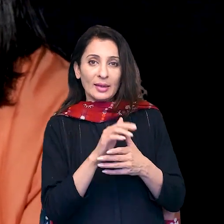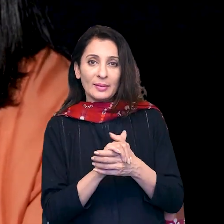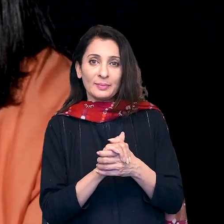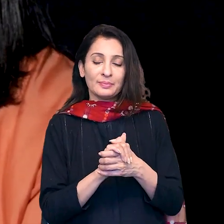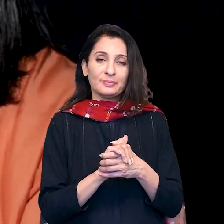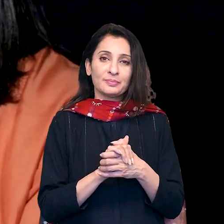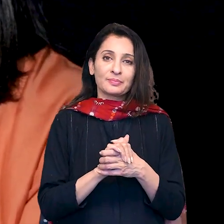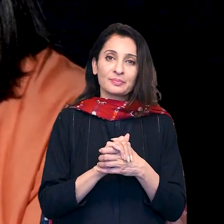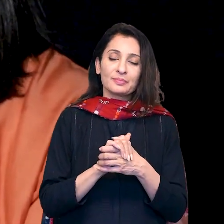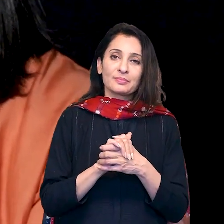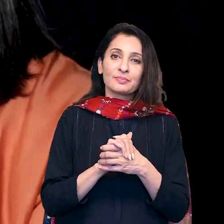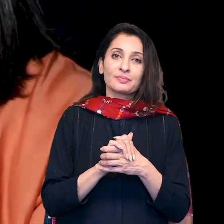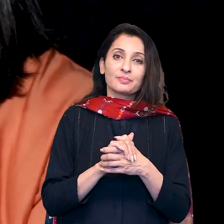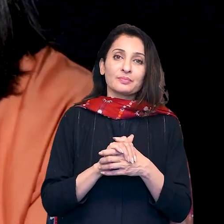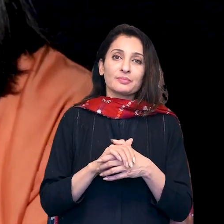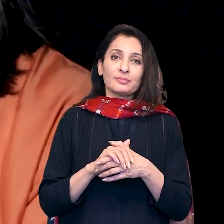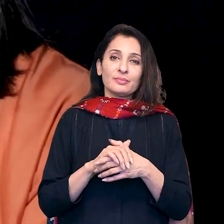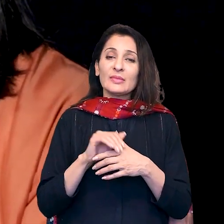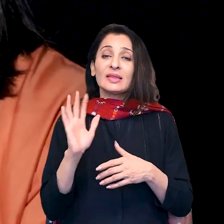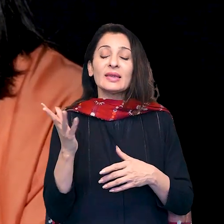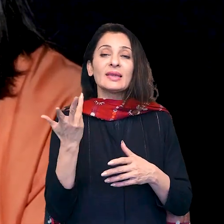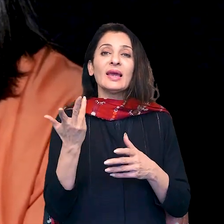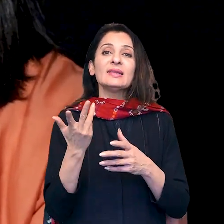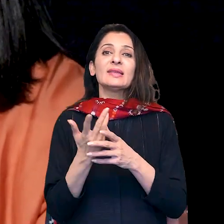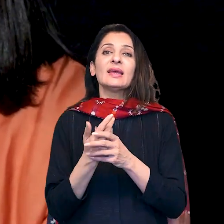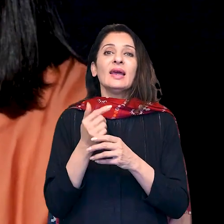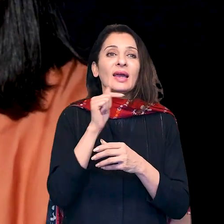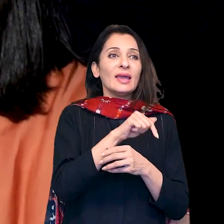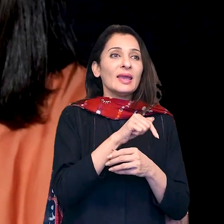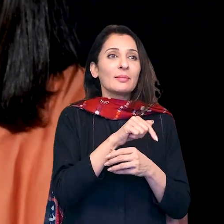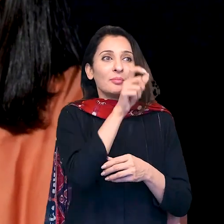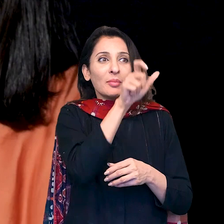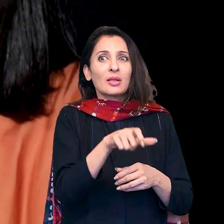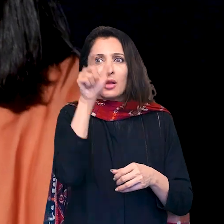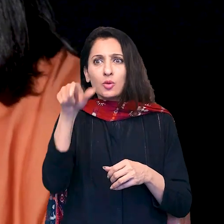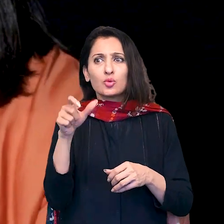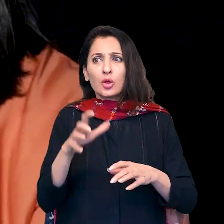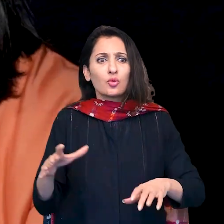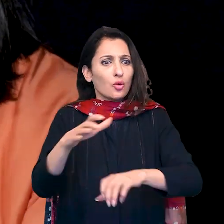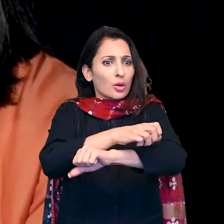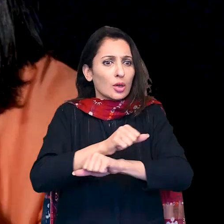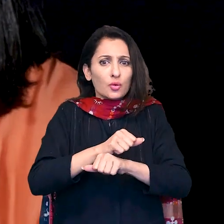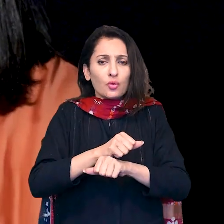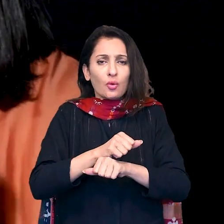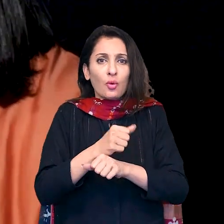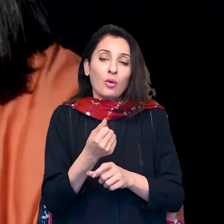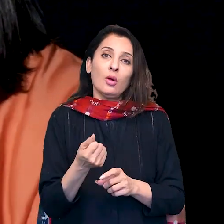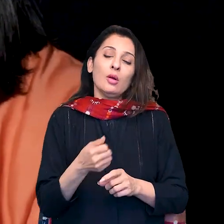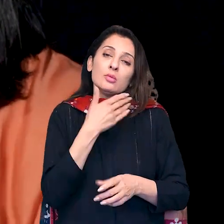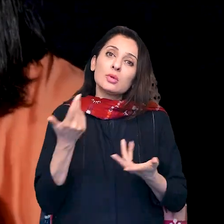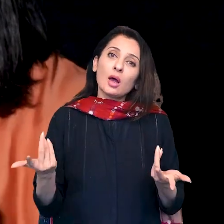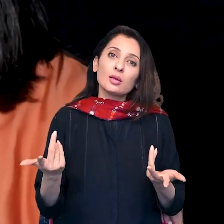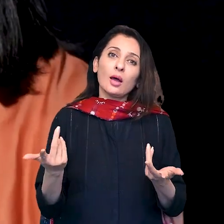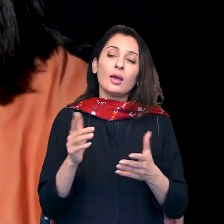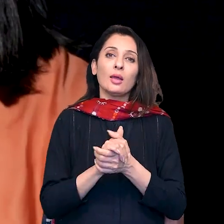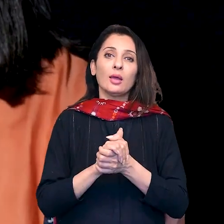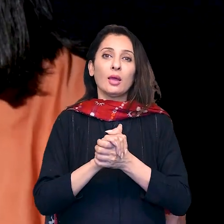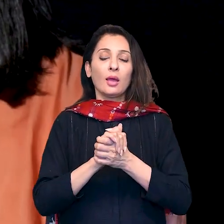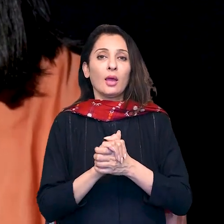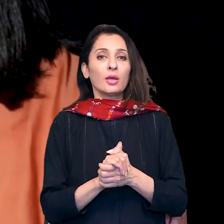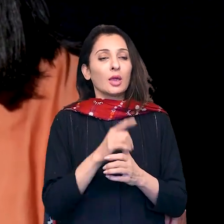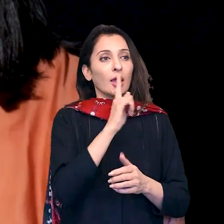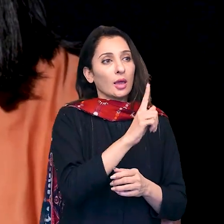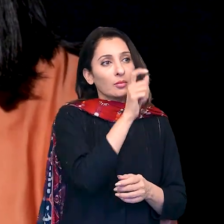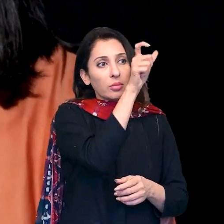profession while working with clients is how one wants to control the other wants to control the other, and this shift in perspective